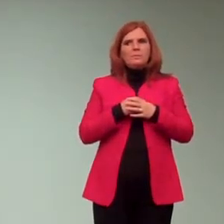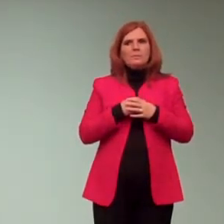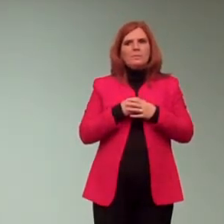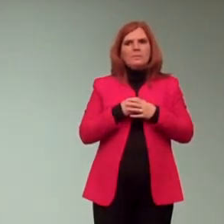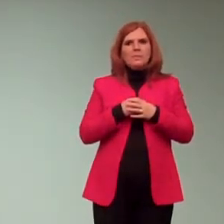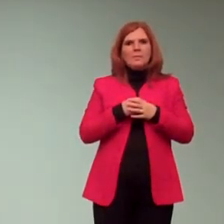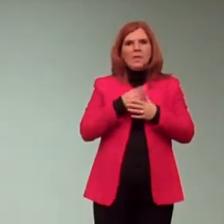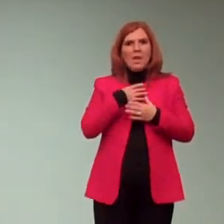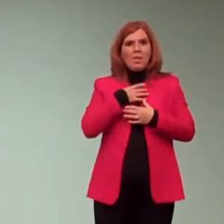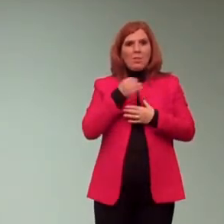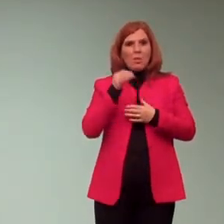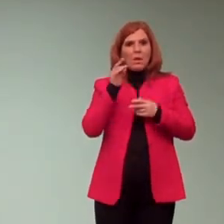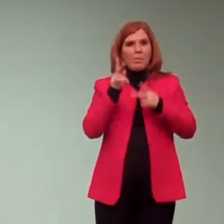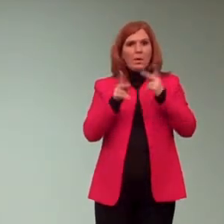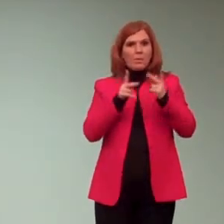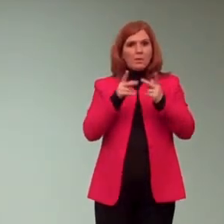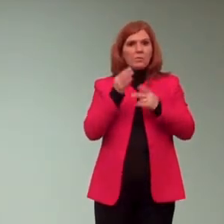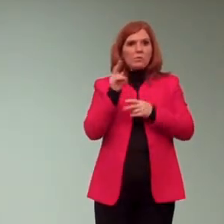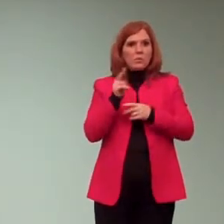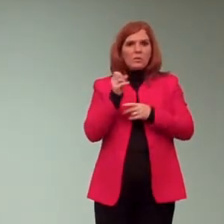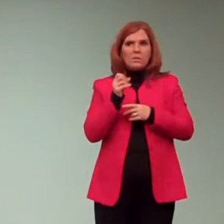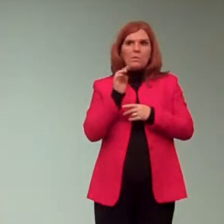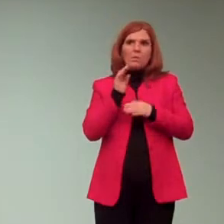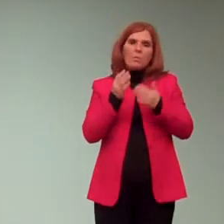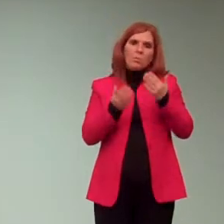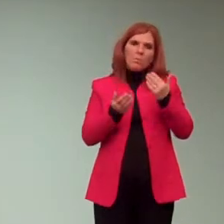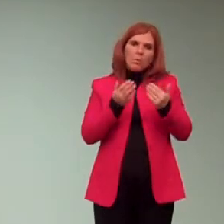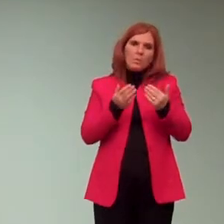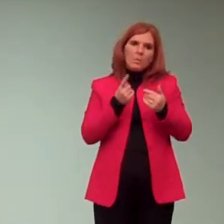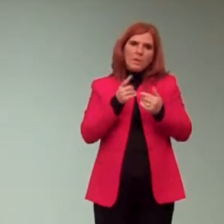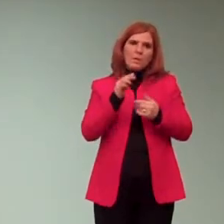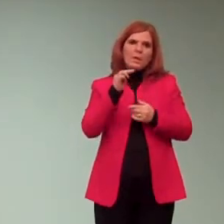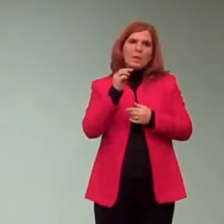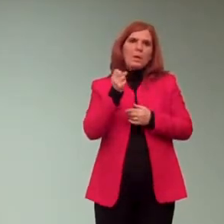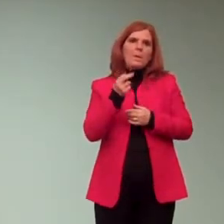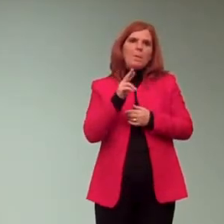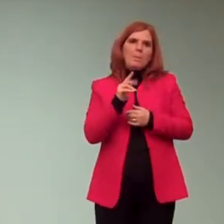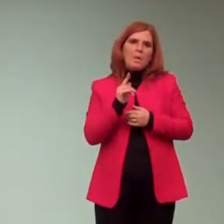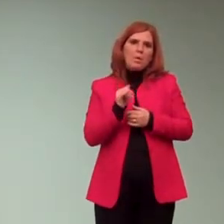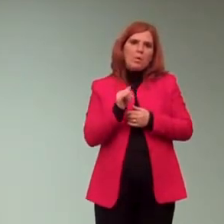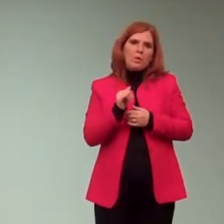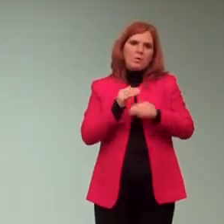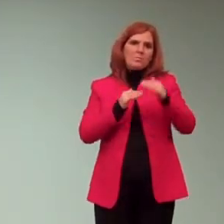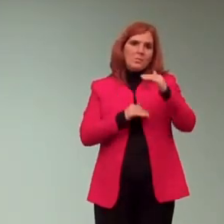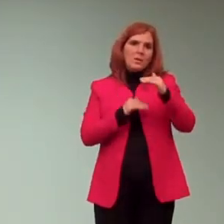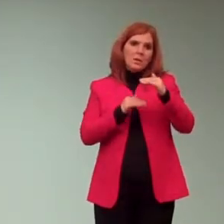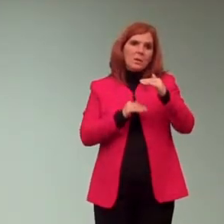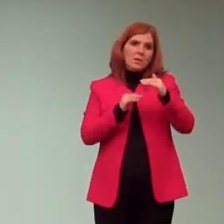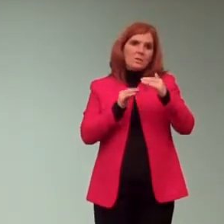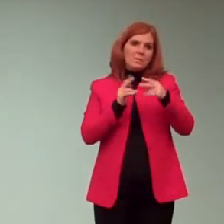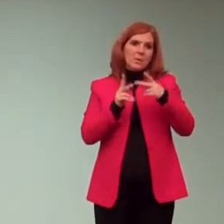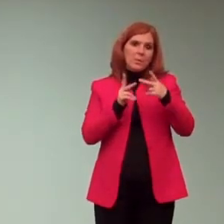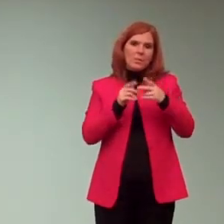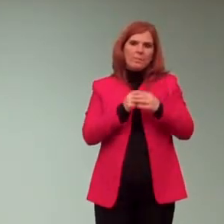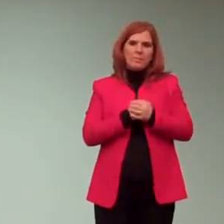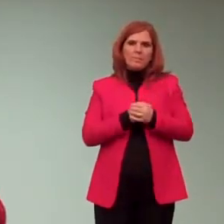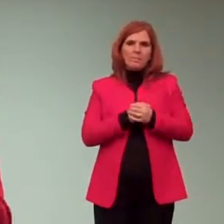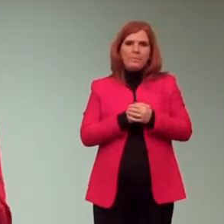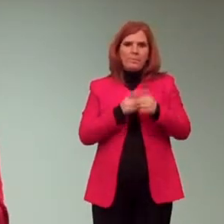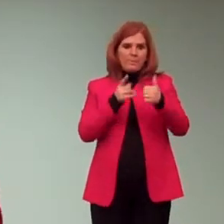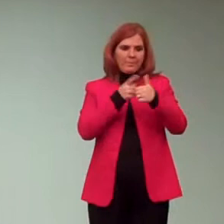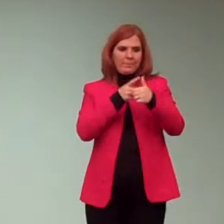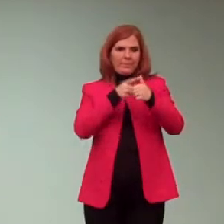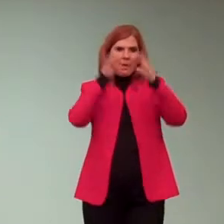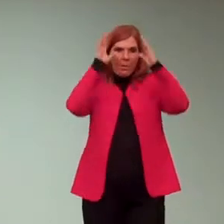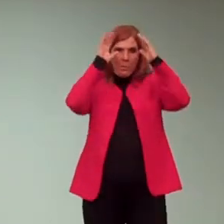the Caucasian population of the United States will probably be a minority. And let me point out some things to you. President